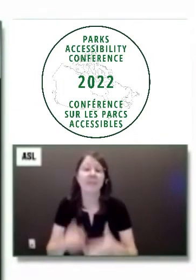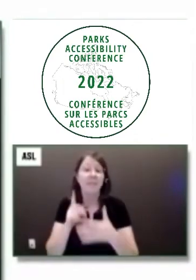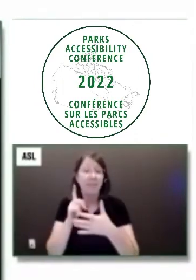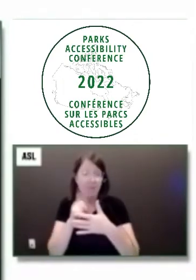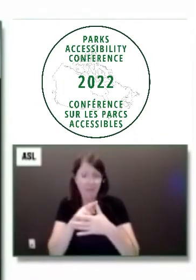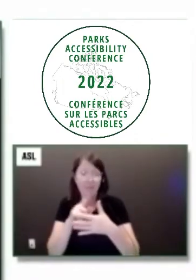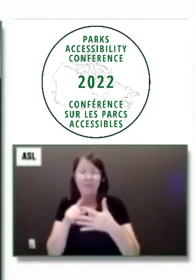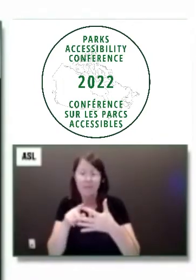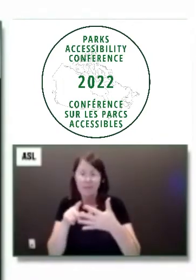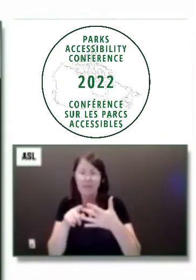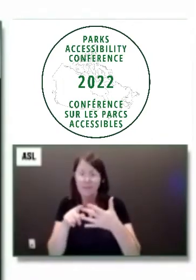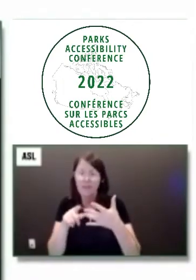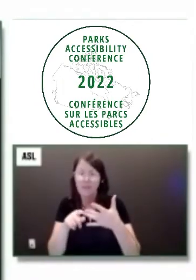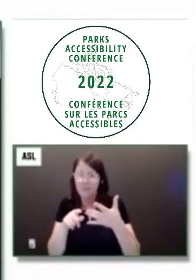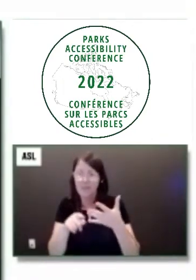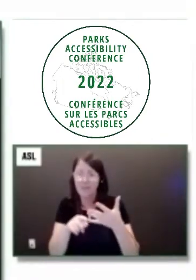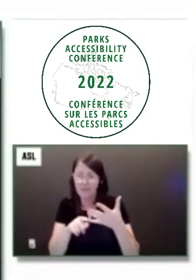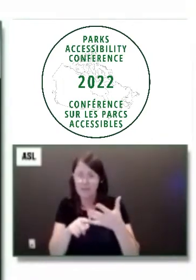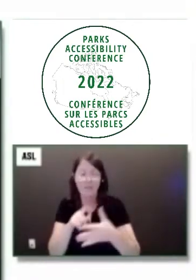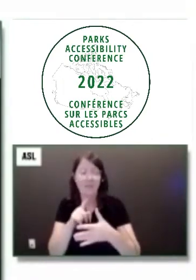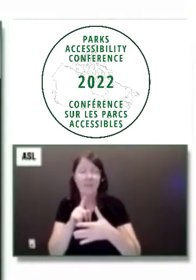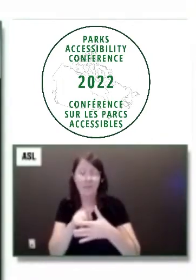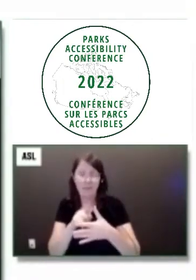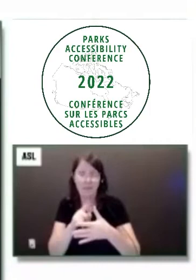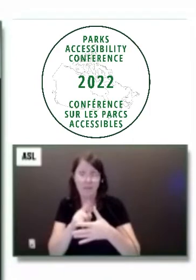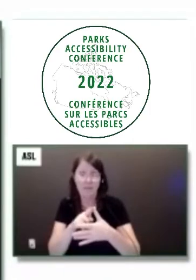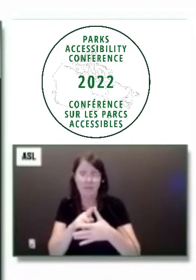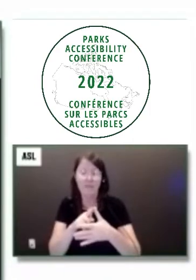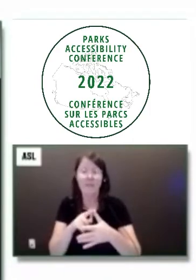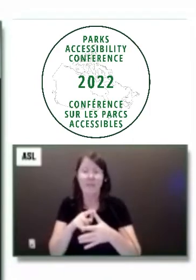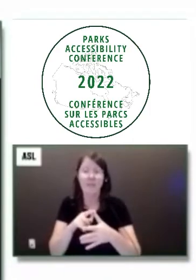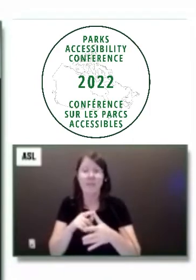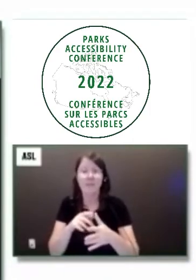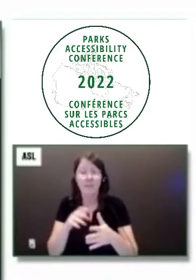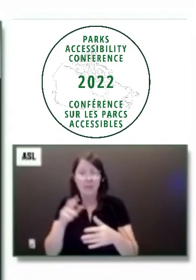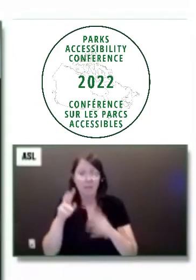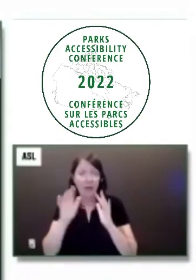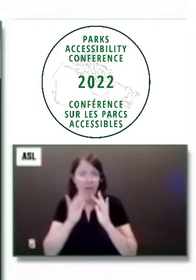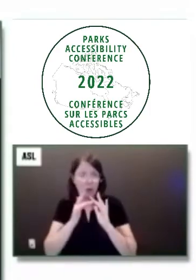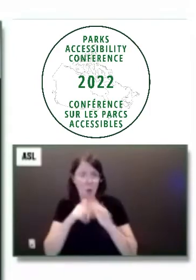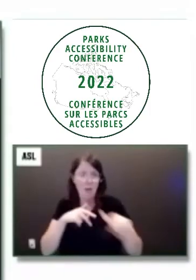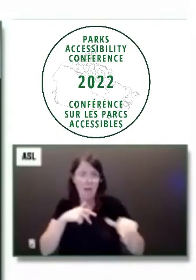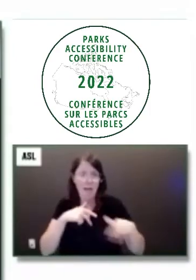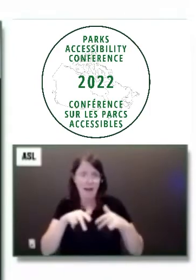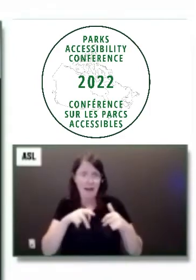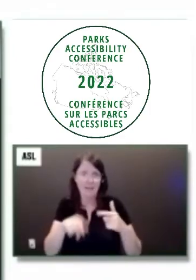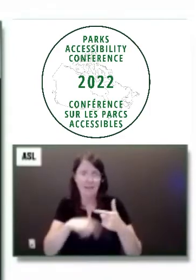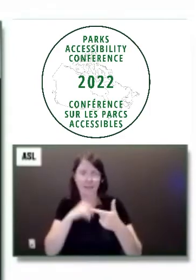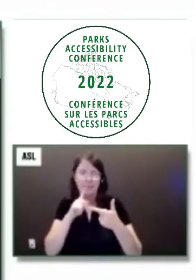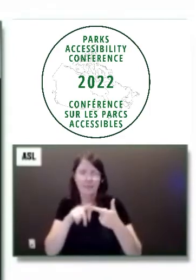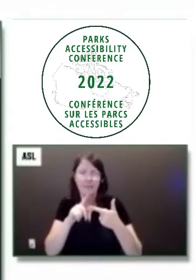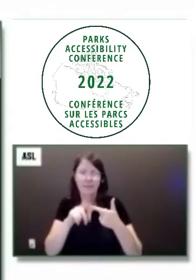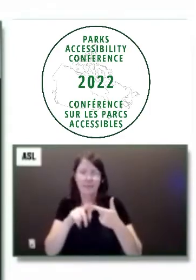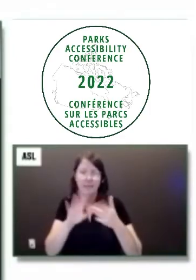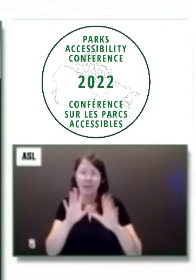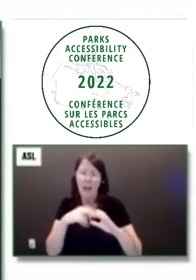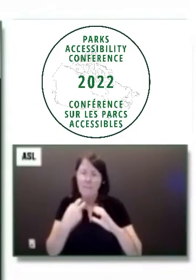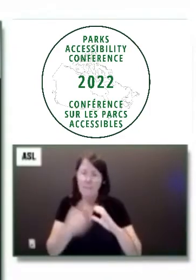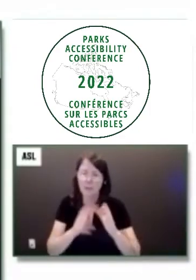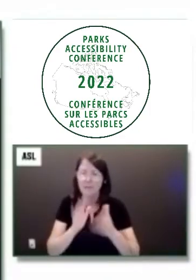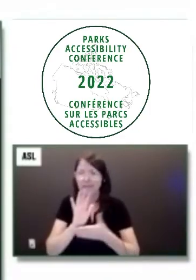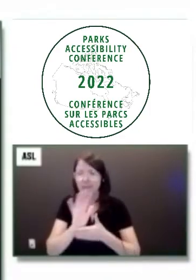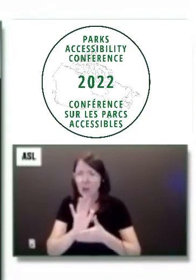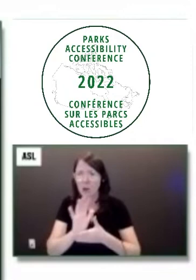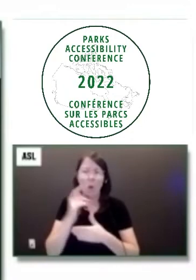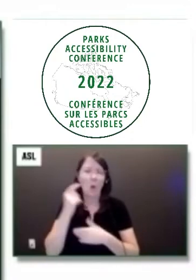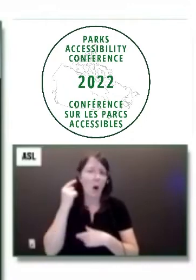immersive video and audio. 3, live feeds. 4, guided online workshops and nature walks.